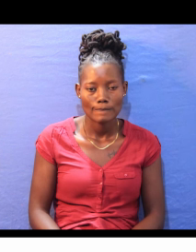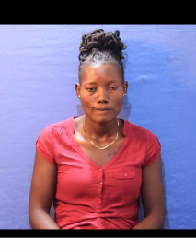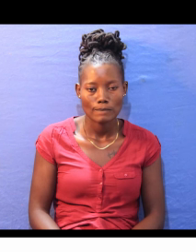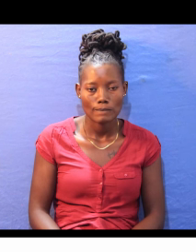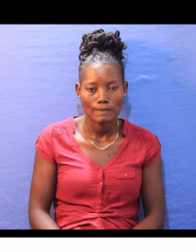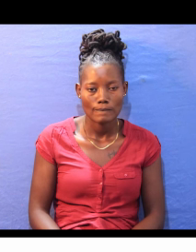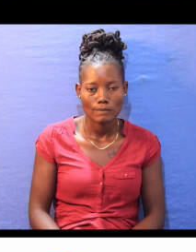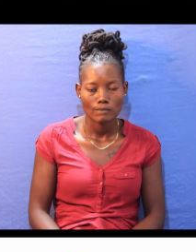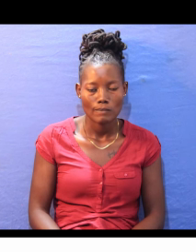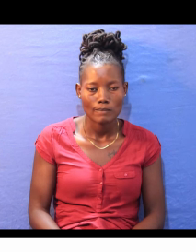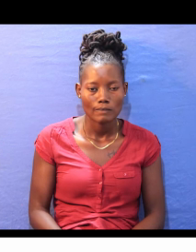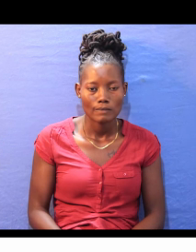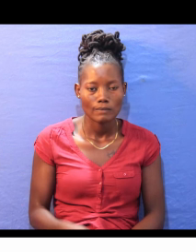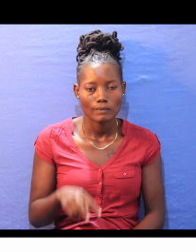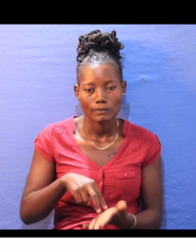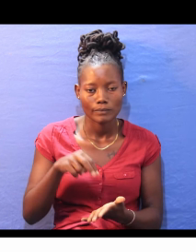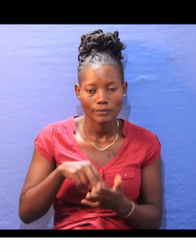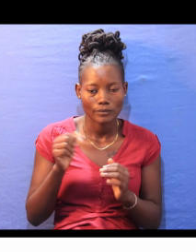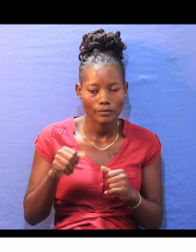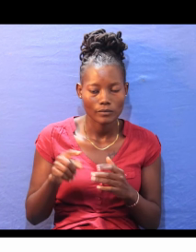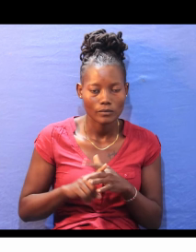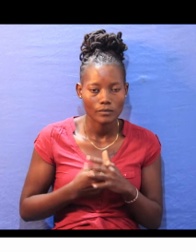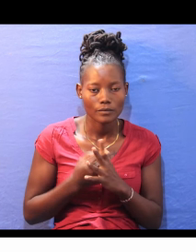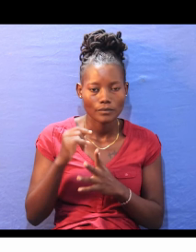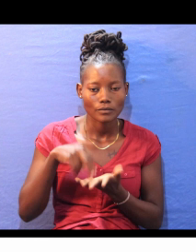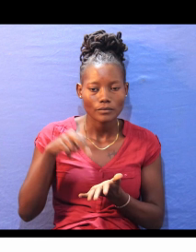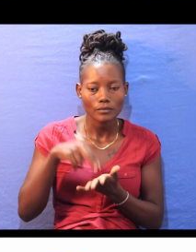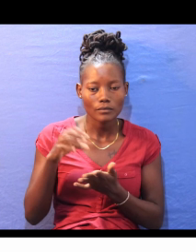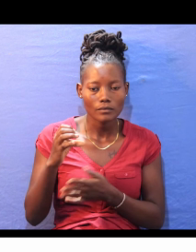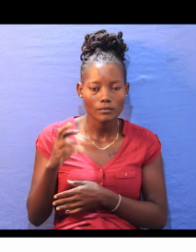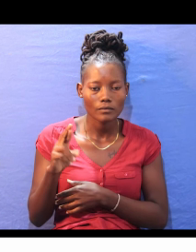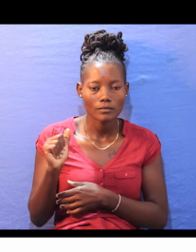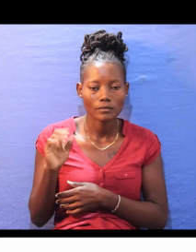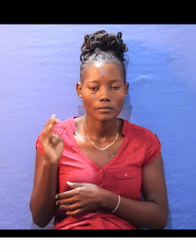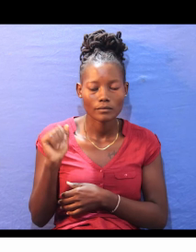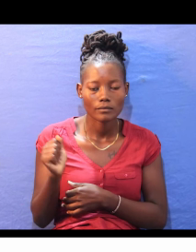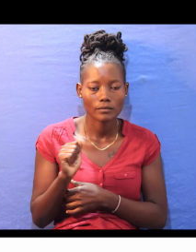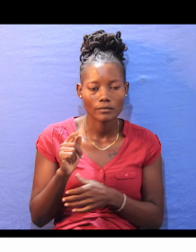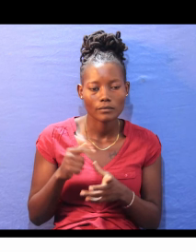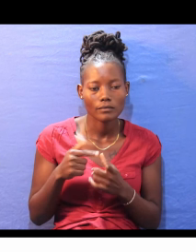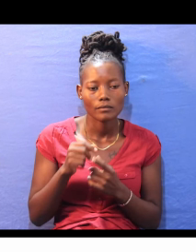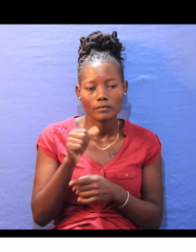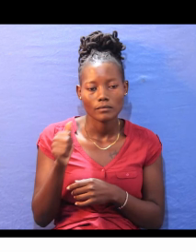Our jumping progressions can start with depth drops, and our Olympic lifting progressions are lifts from